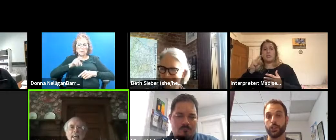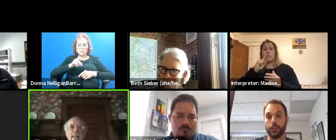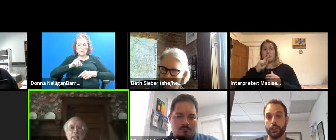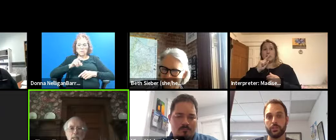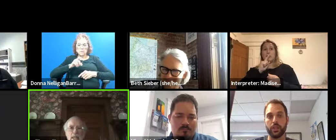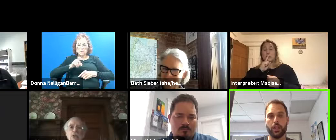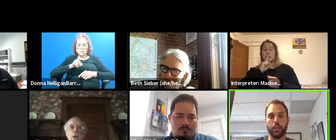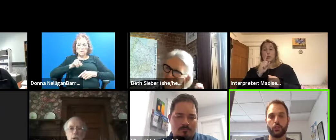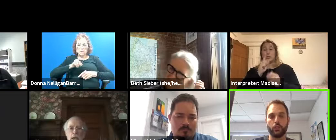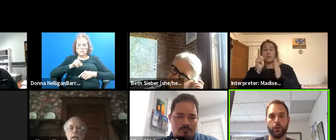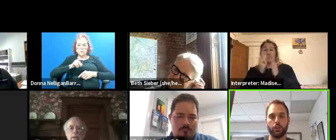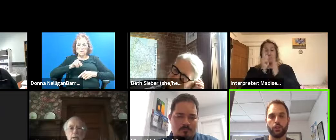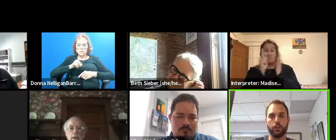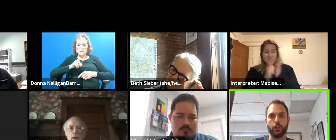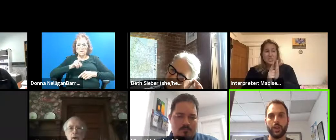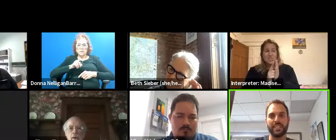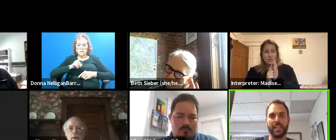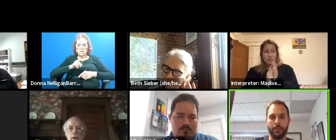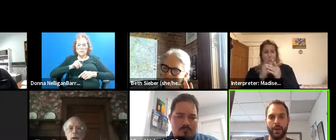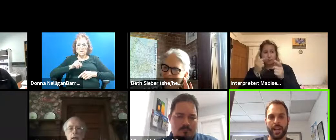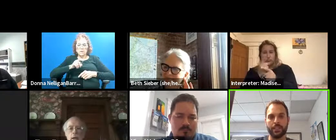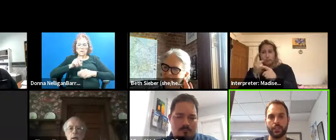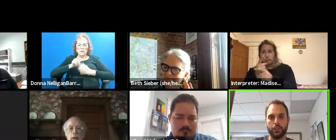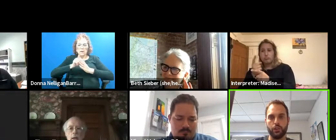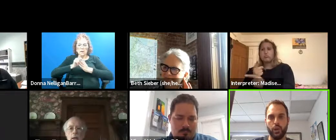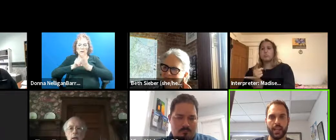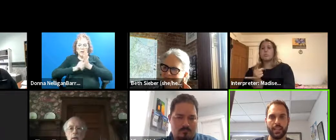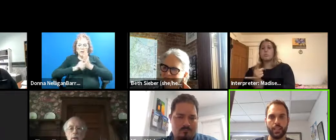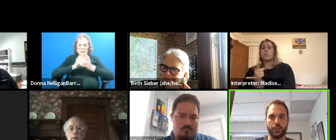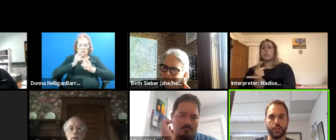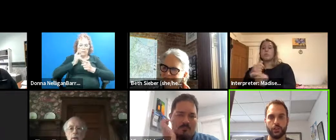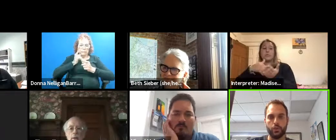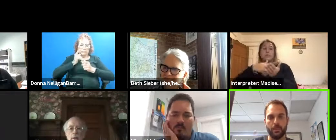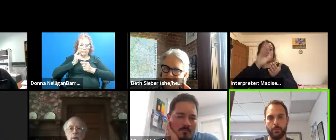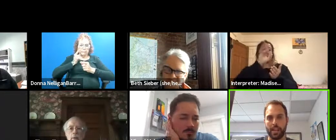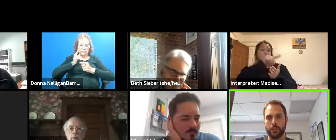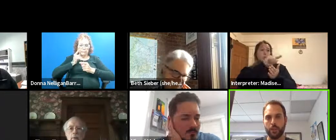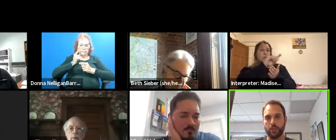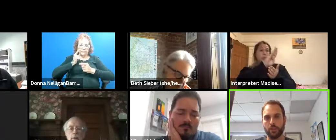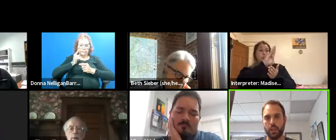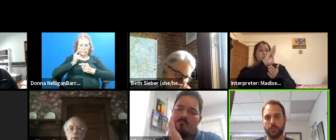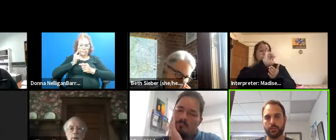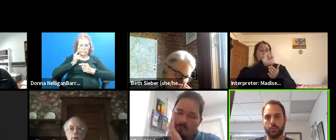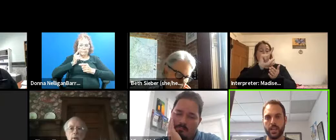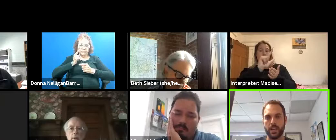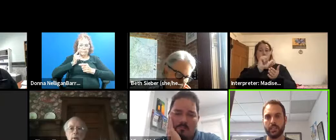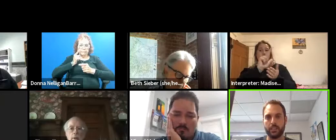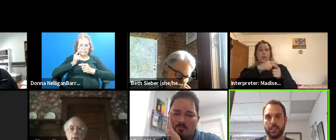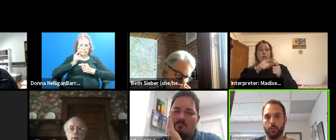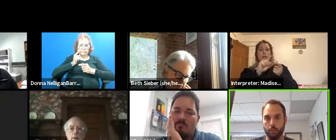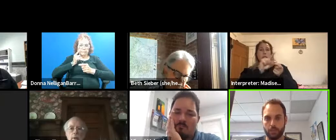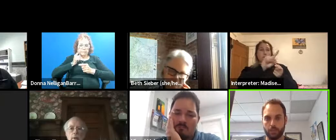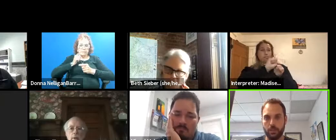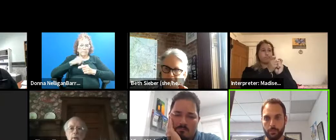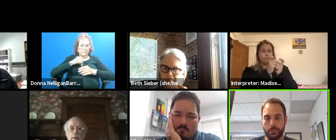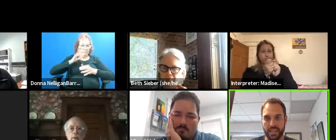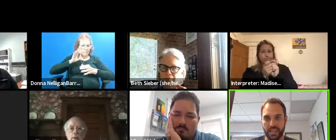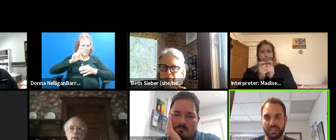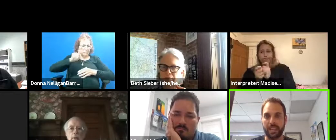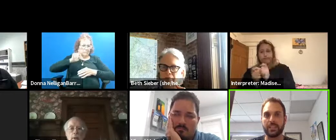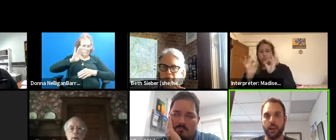a good word to use. That's the word. Yeah. So we send it back to you, and then you can make those types of tweaks to